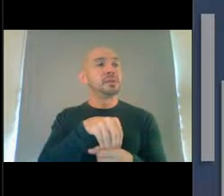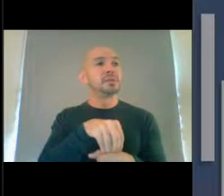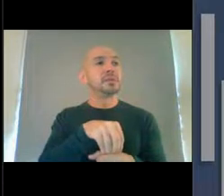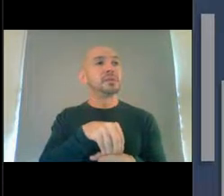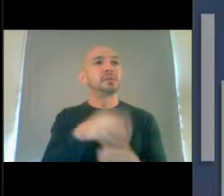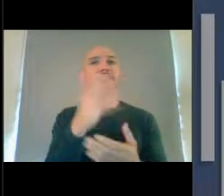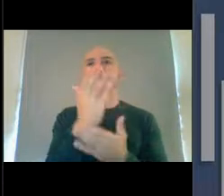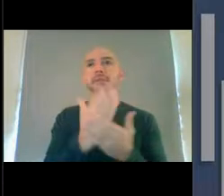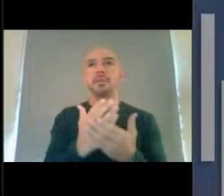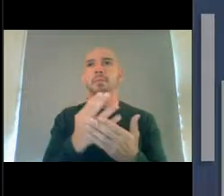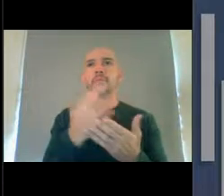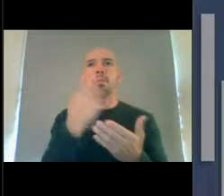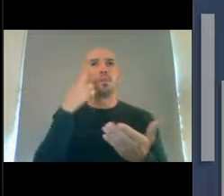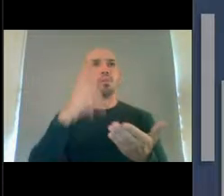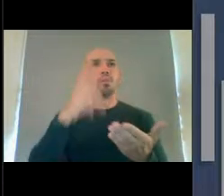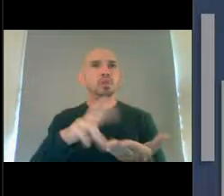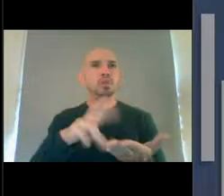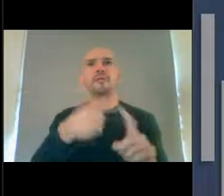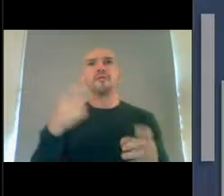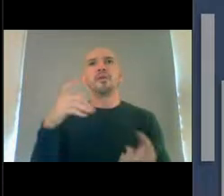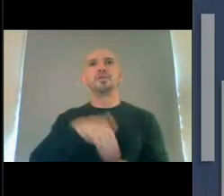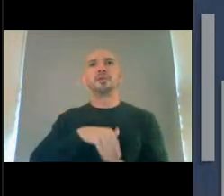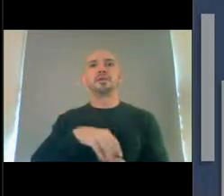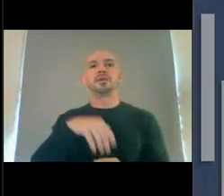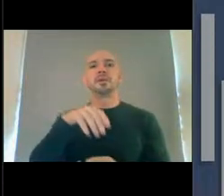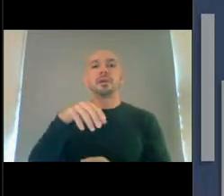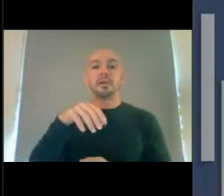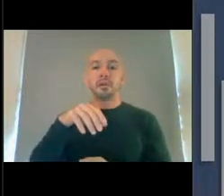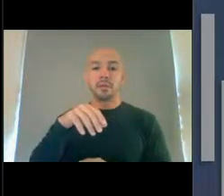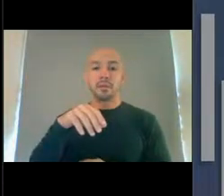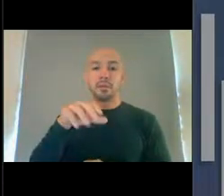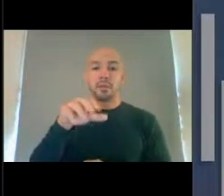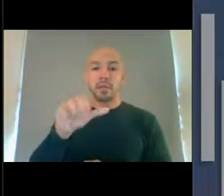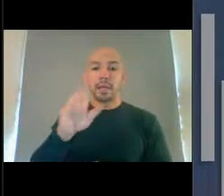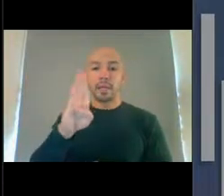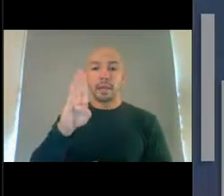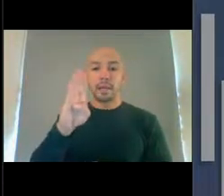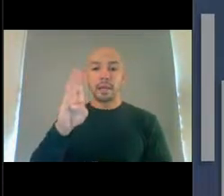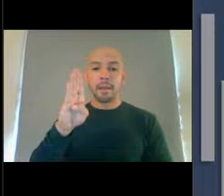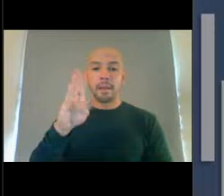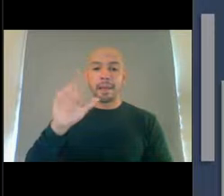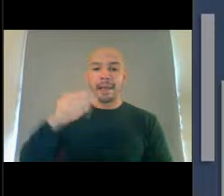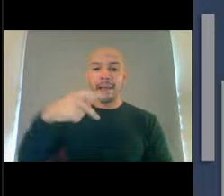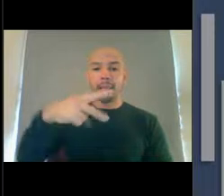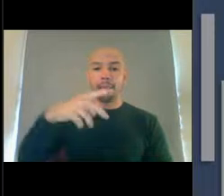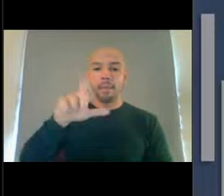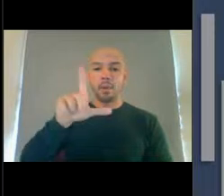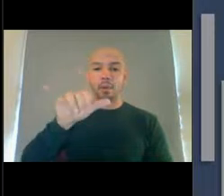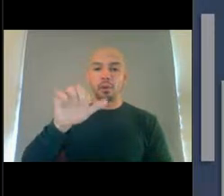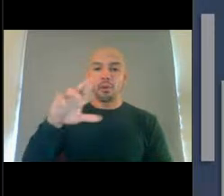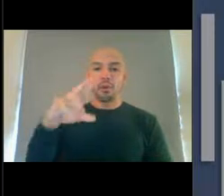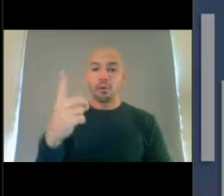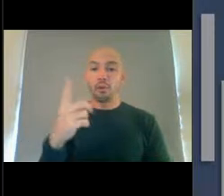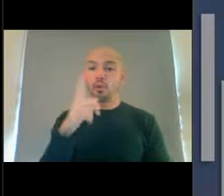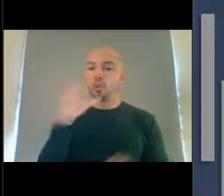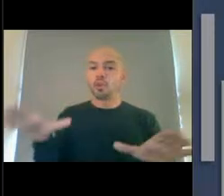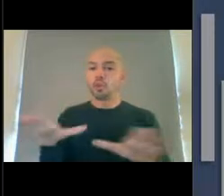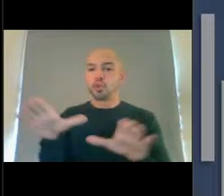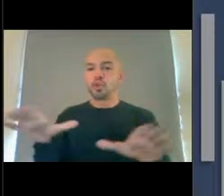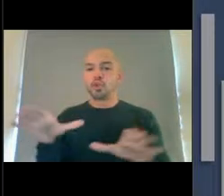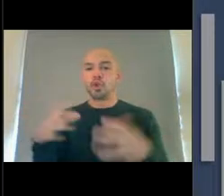some research from dr appleyard who had done some public health research for us for sb1 and then we